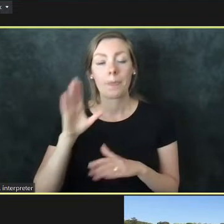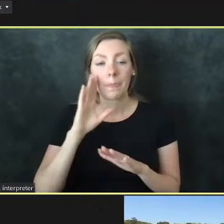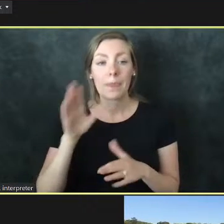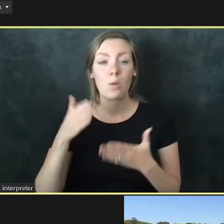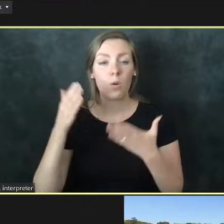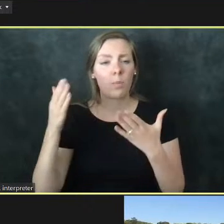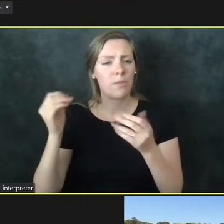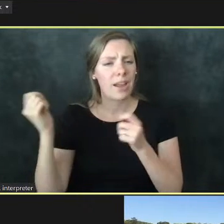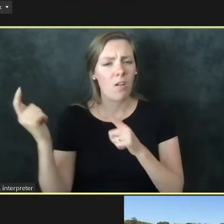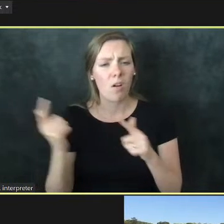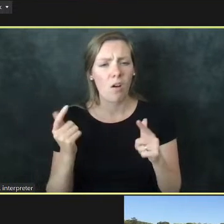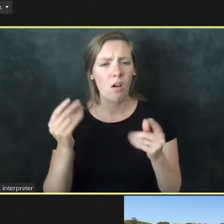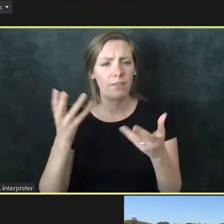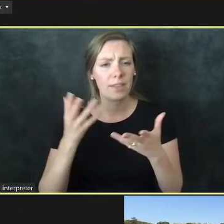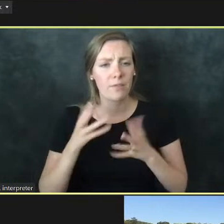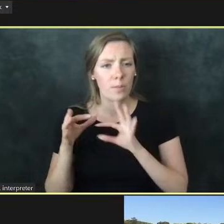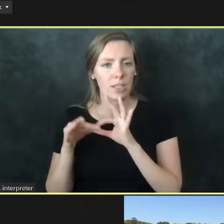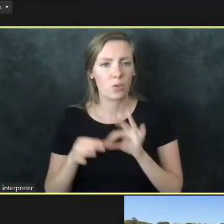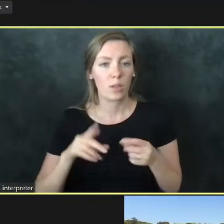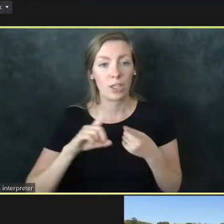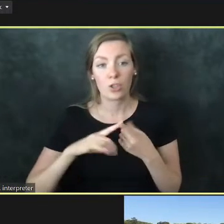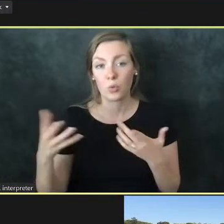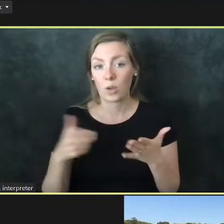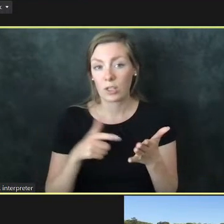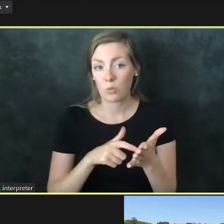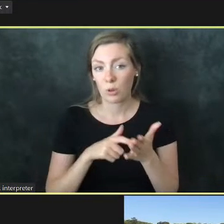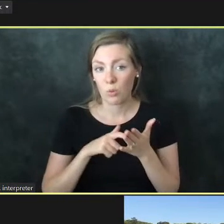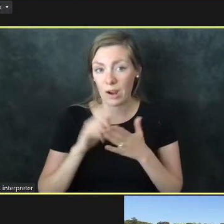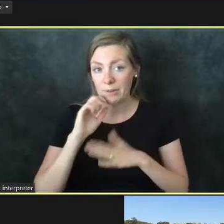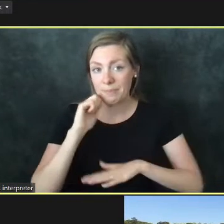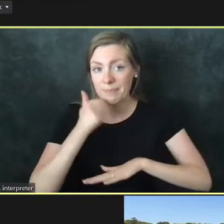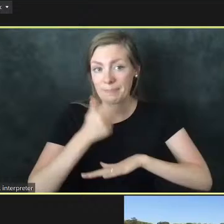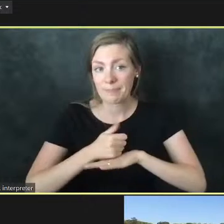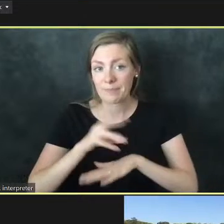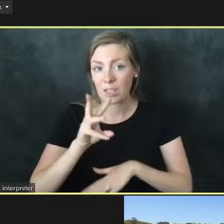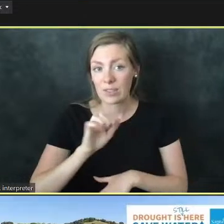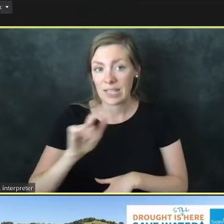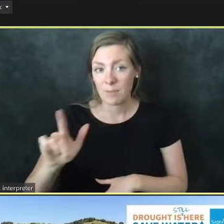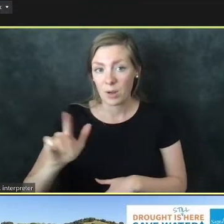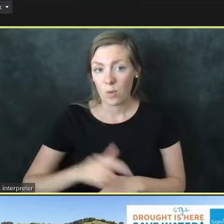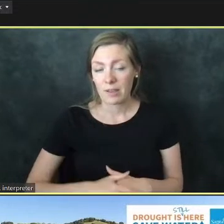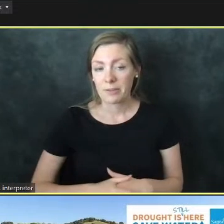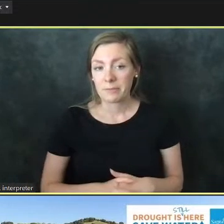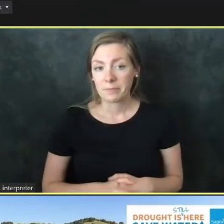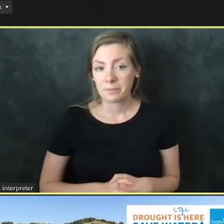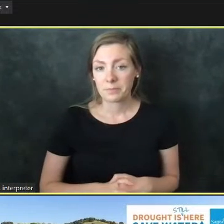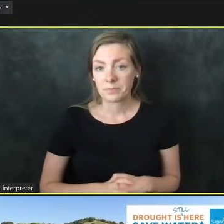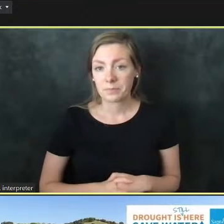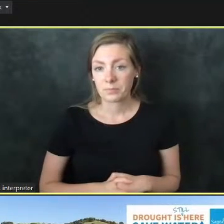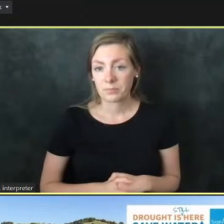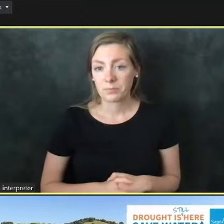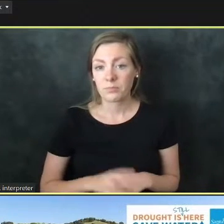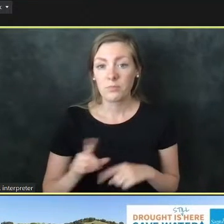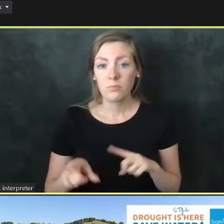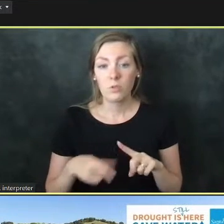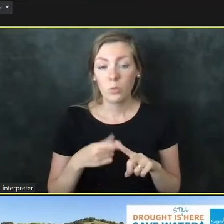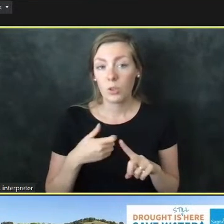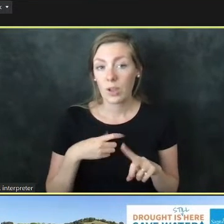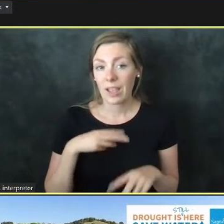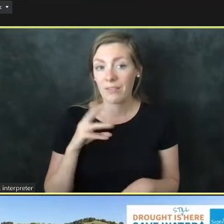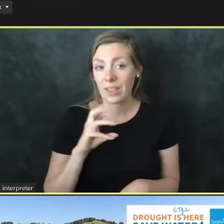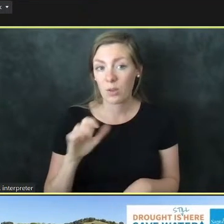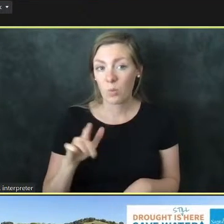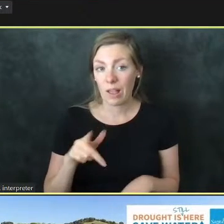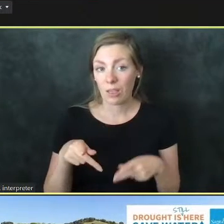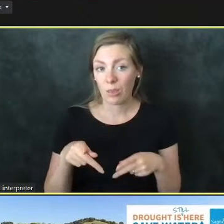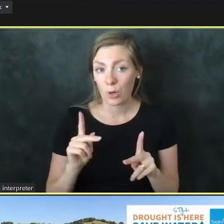of the que les information va a proveer todos about los what's required to install acerca a de lo well. que hay para el Once pozo. you have a well Ya de permit, que tengan